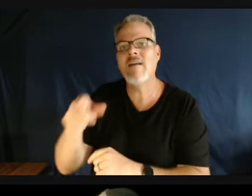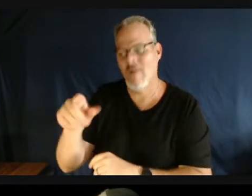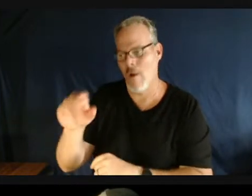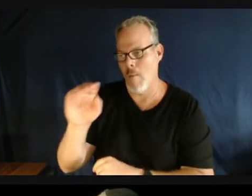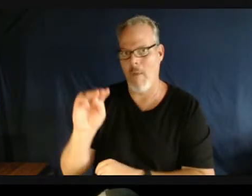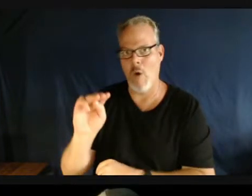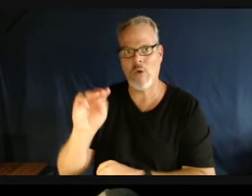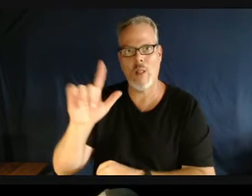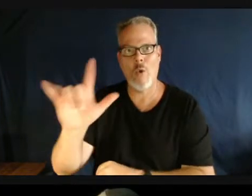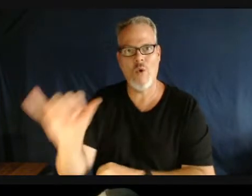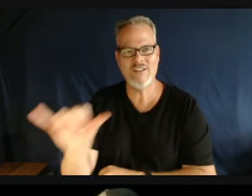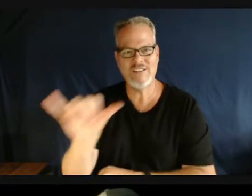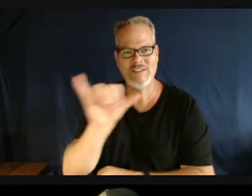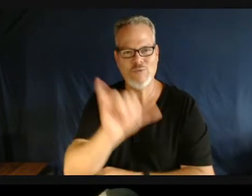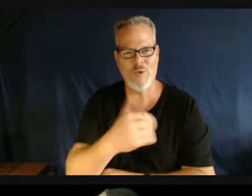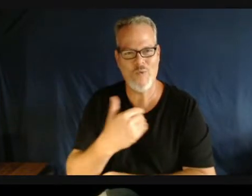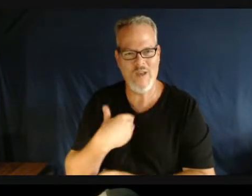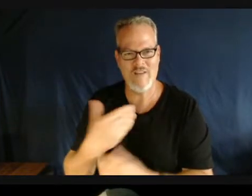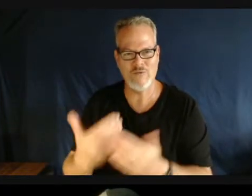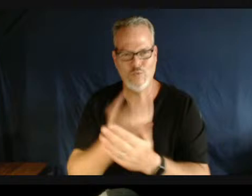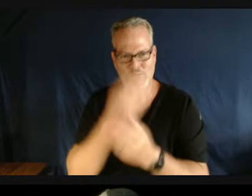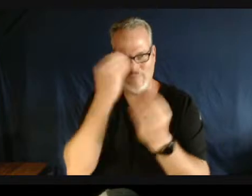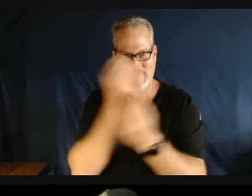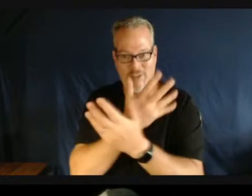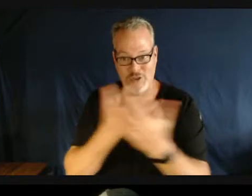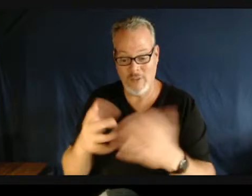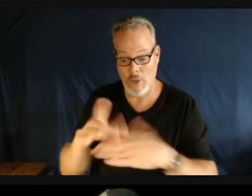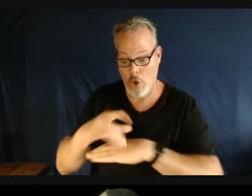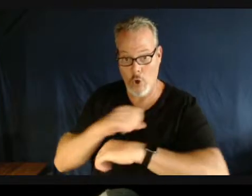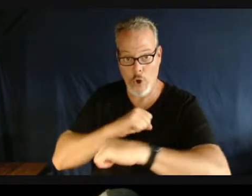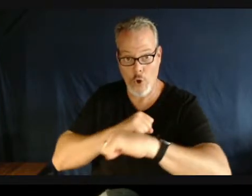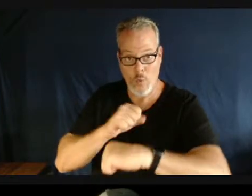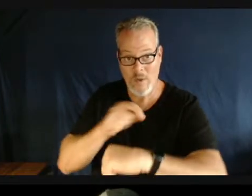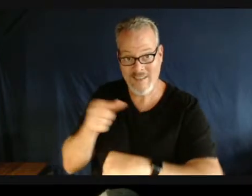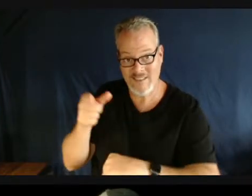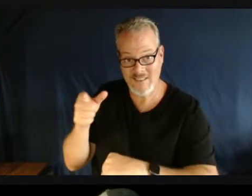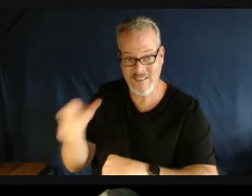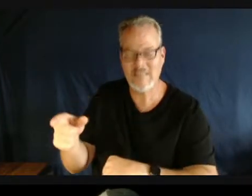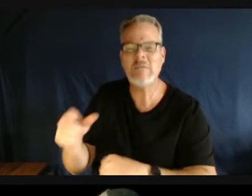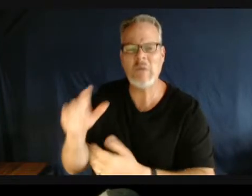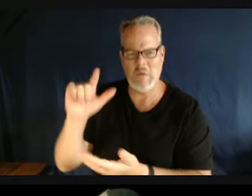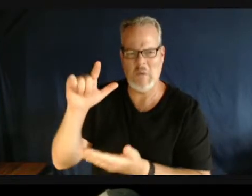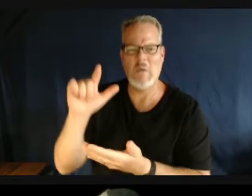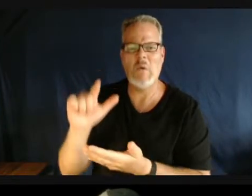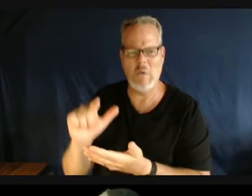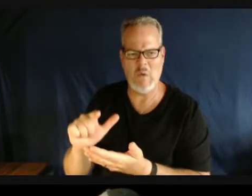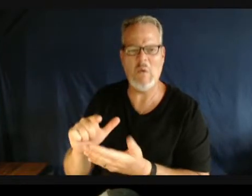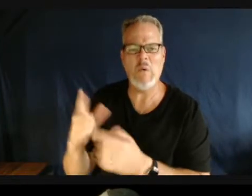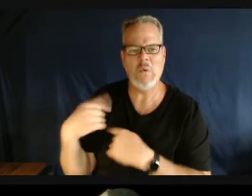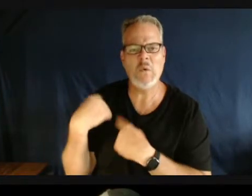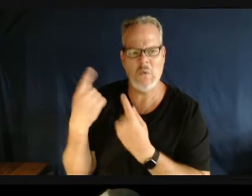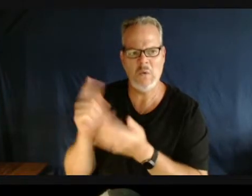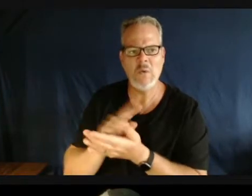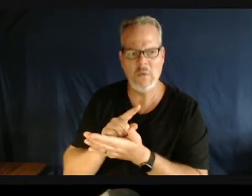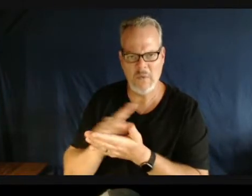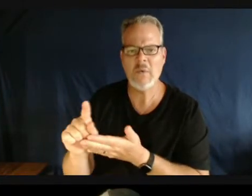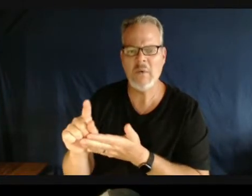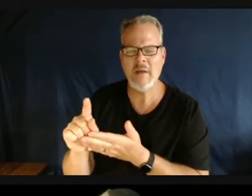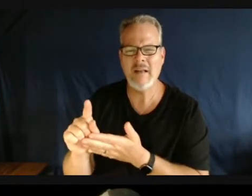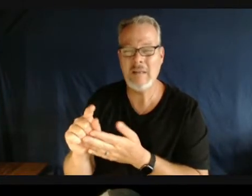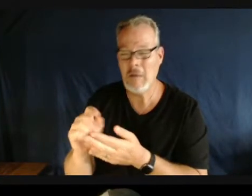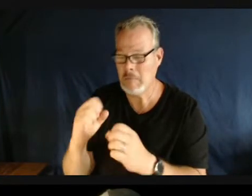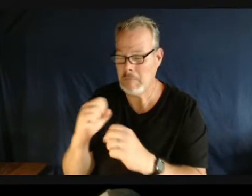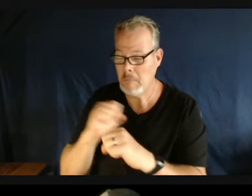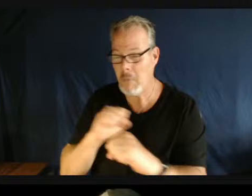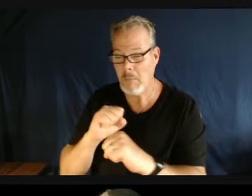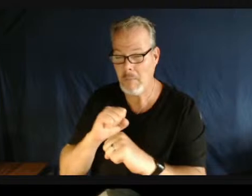usual. Earthquakes are still quite low. There's 18 in the summit area over the past week, but all of small magnitude here.